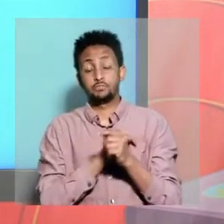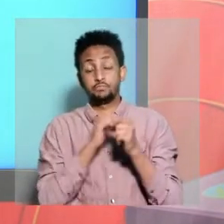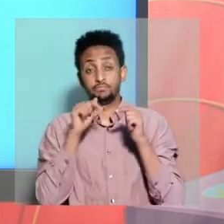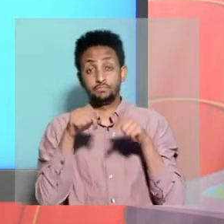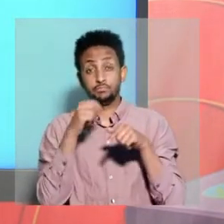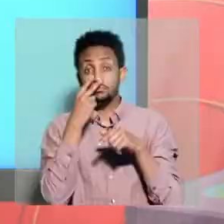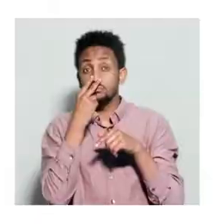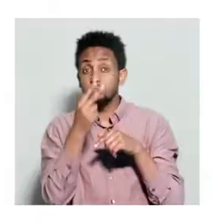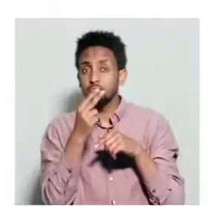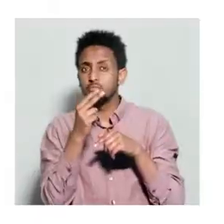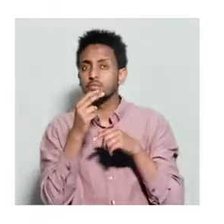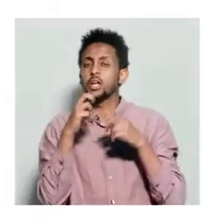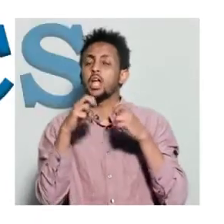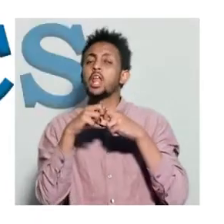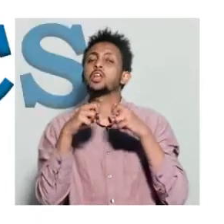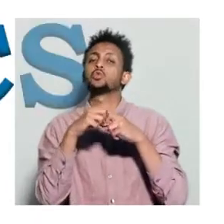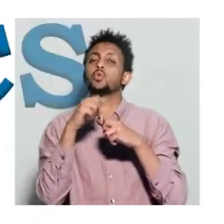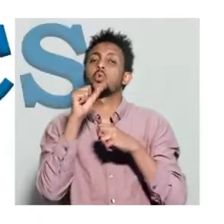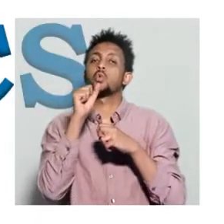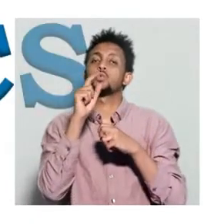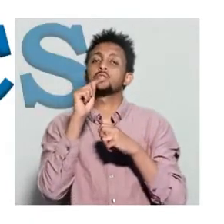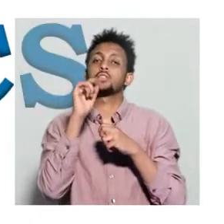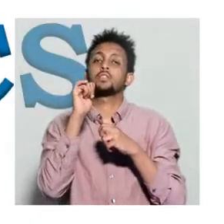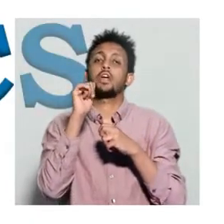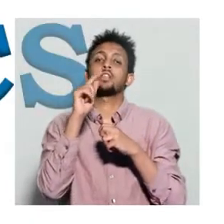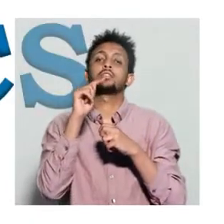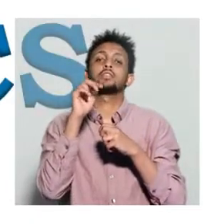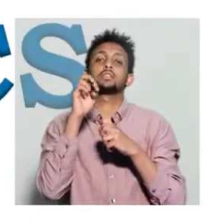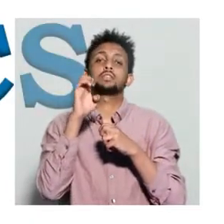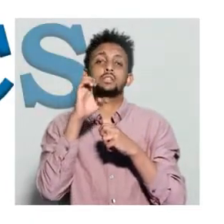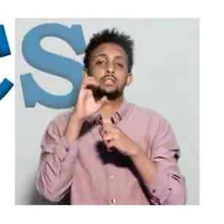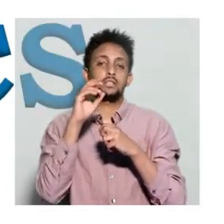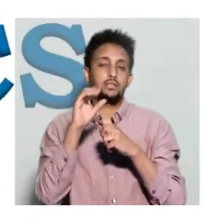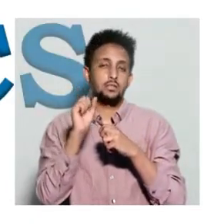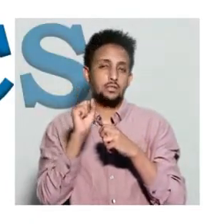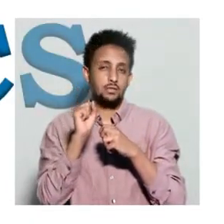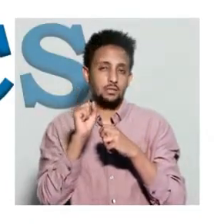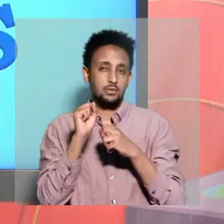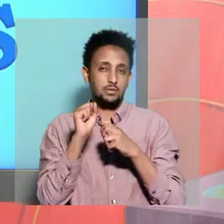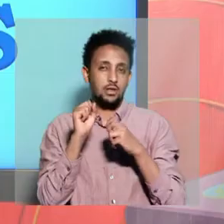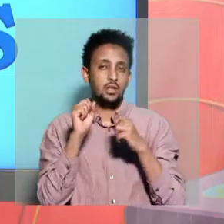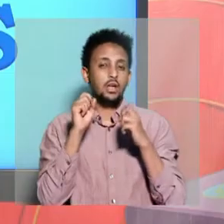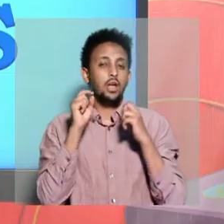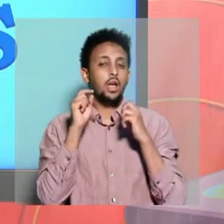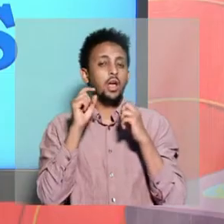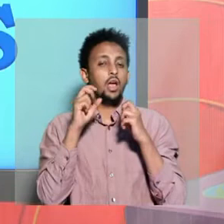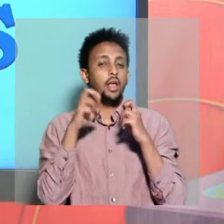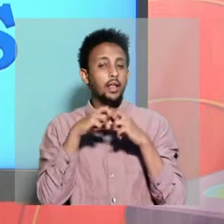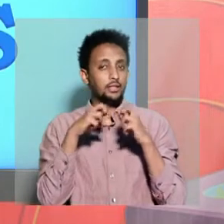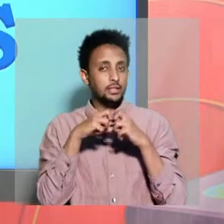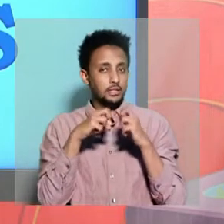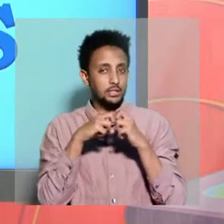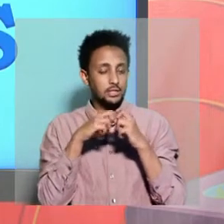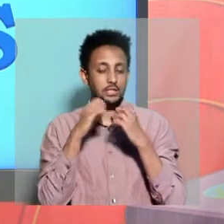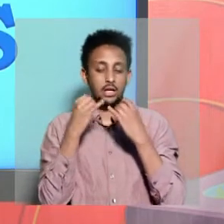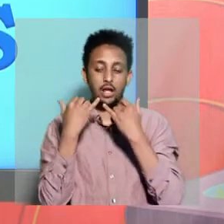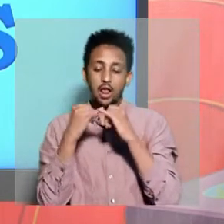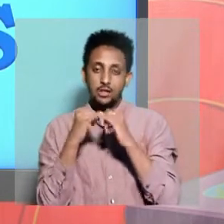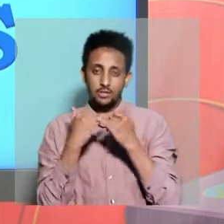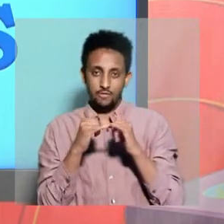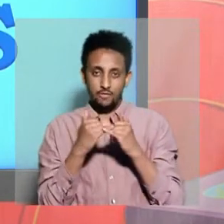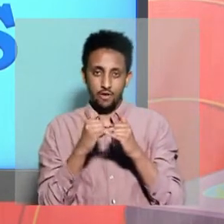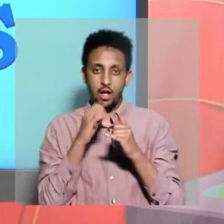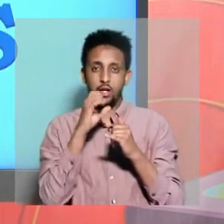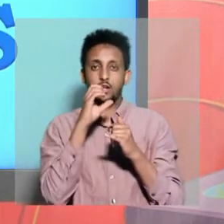see about electrostatics. Here, under this unit, we'll try to see about electrostatics. Actually, electricity can be classified